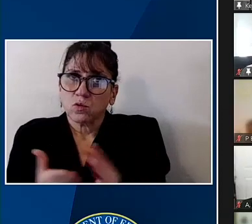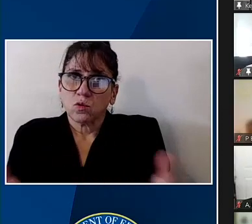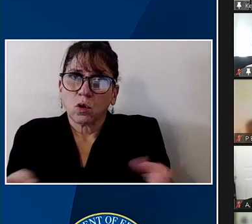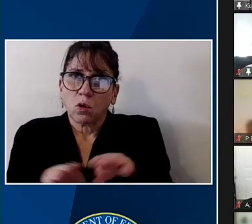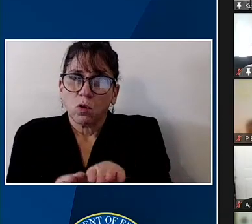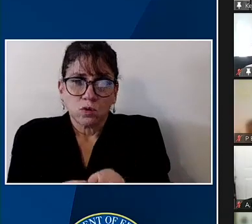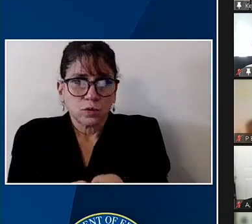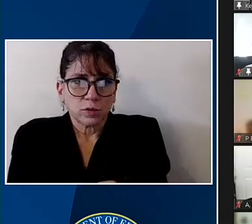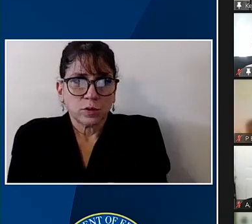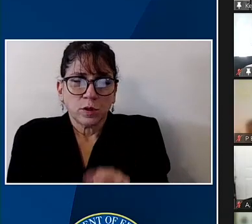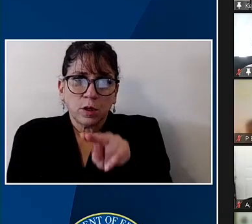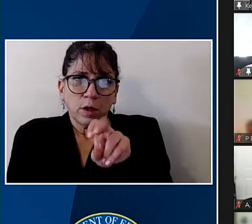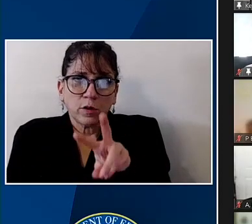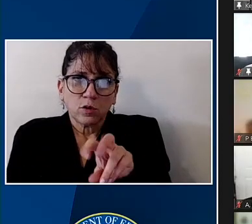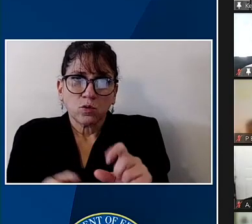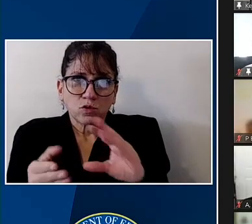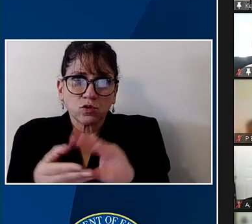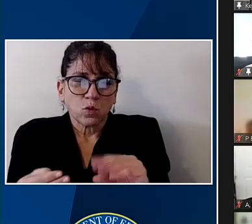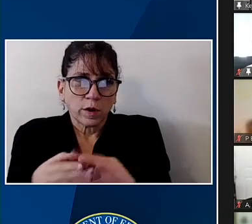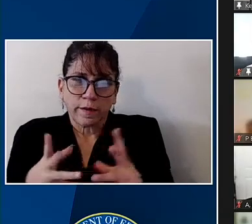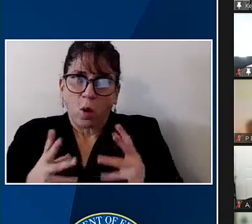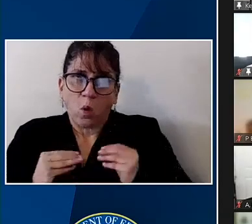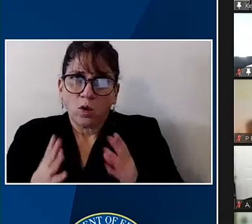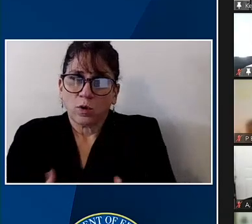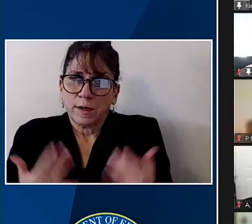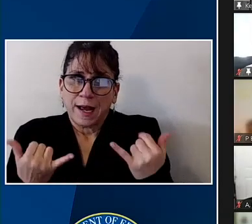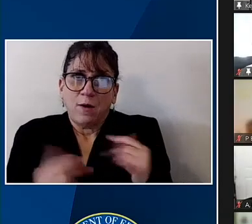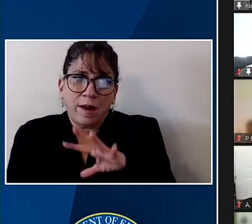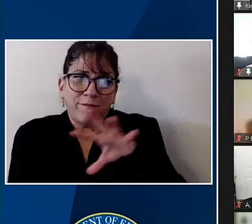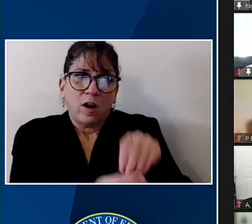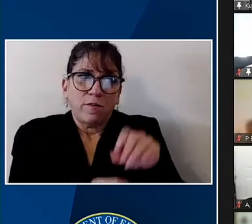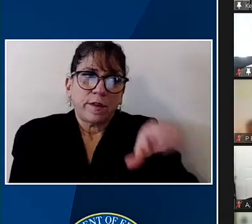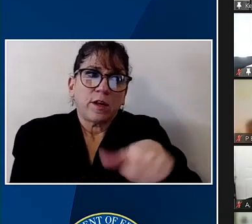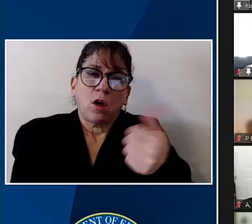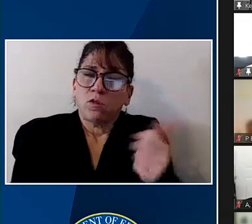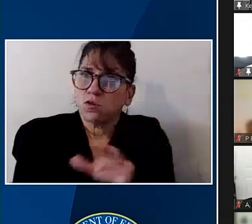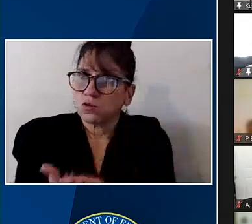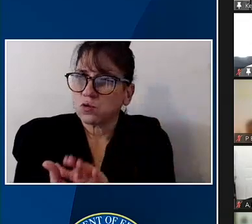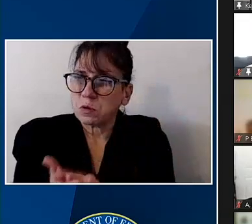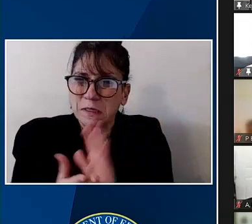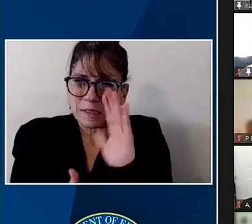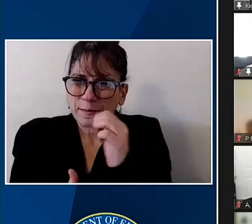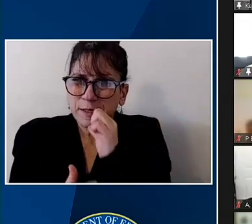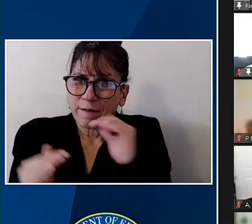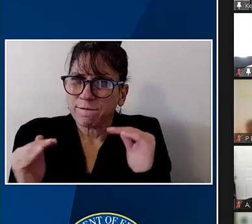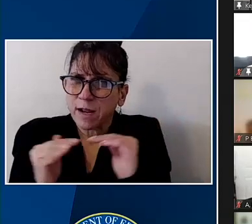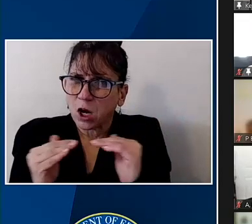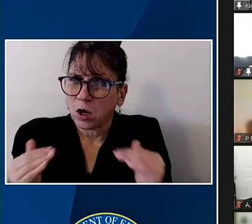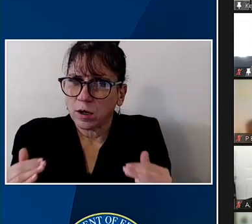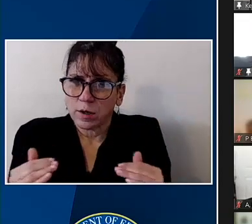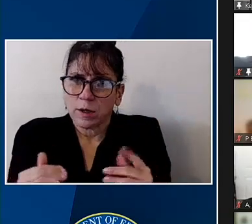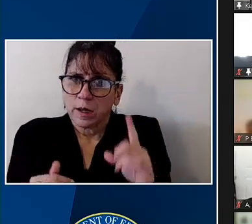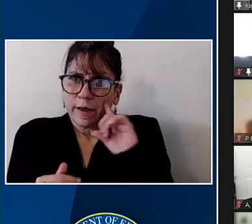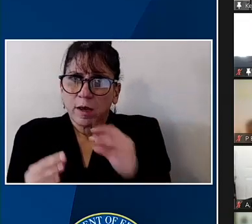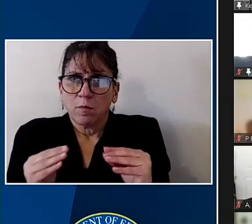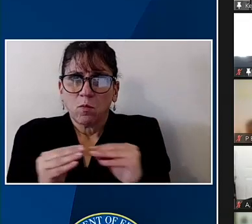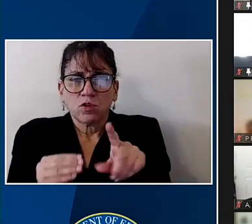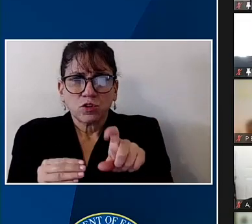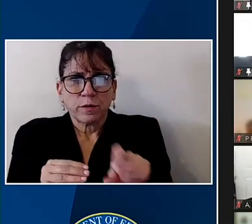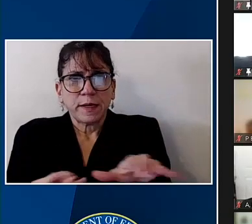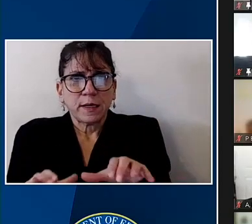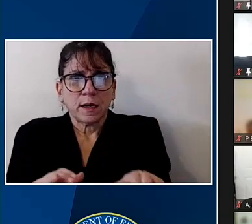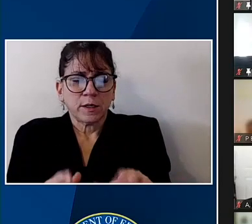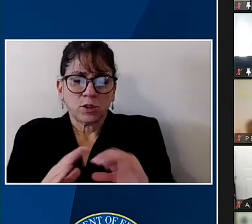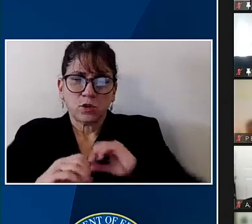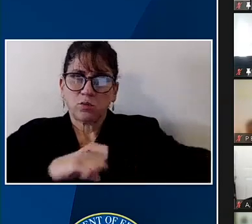that the owner of Vista College is now involved with another school, which just seems unfair. I think more should be done to protect students